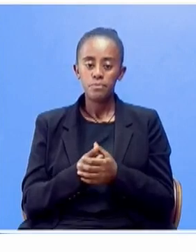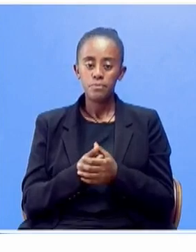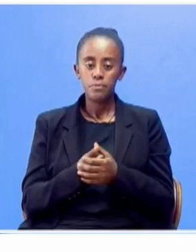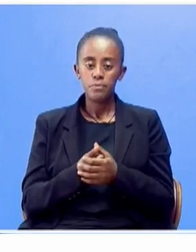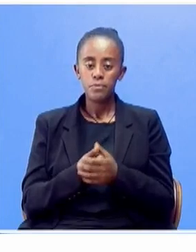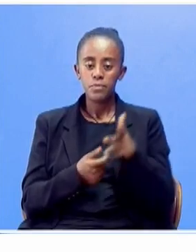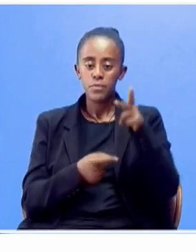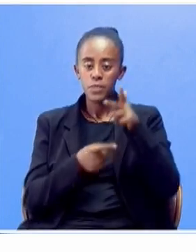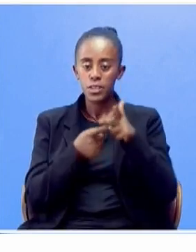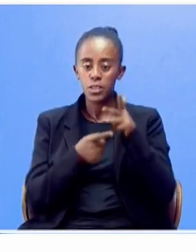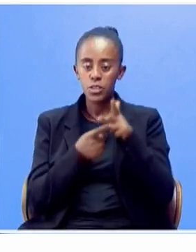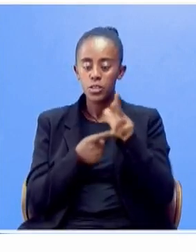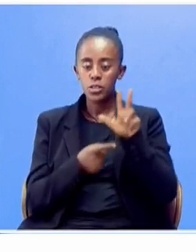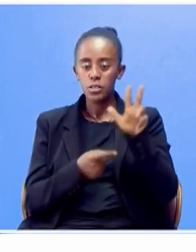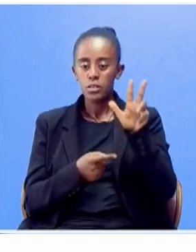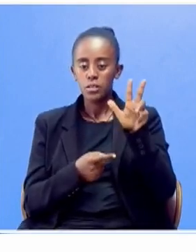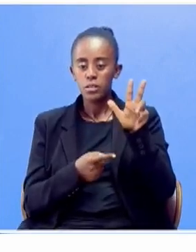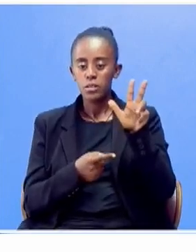3,